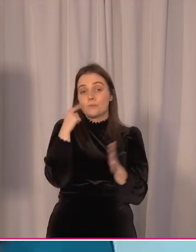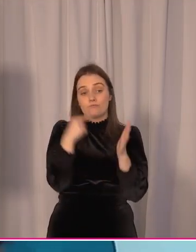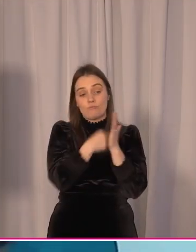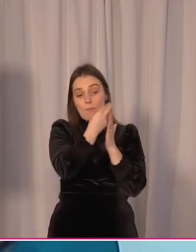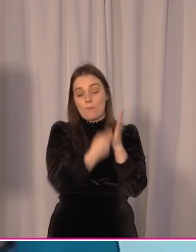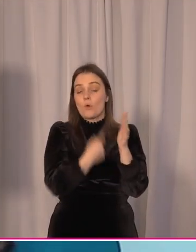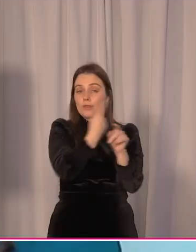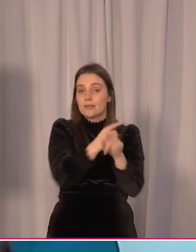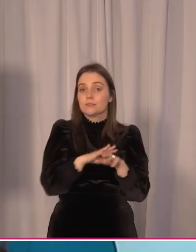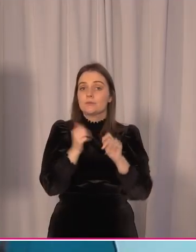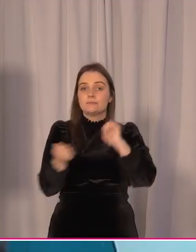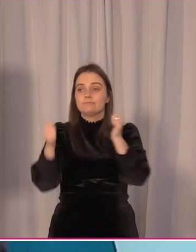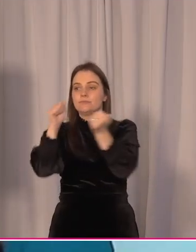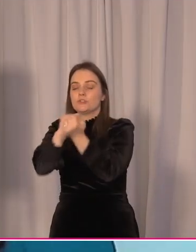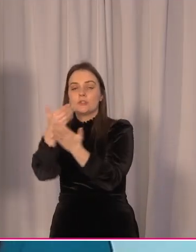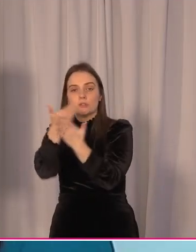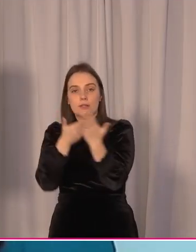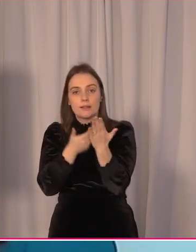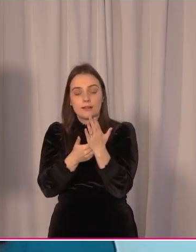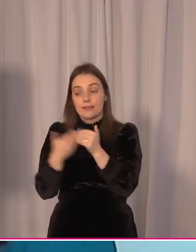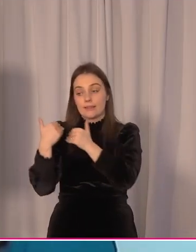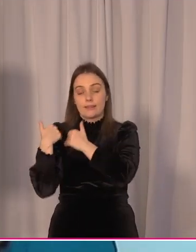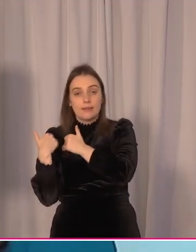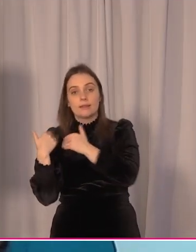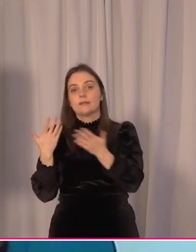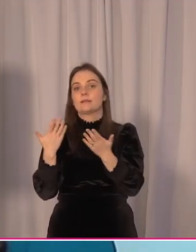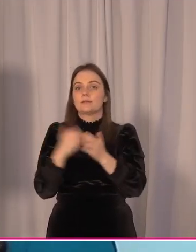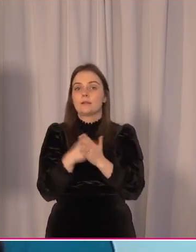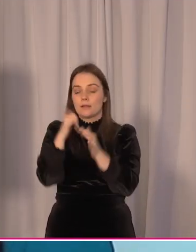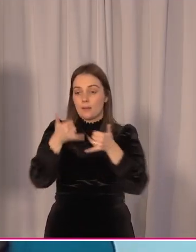the legal capacity laws towards supported decision-making and stop